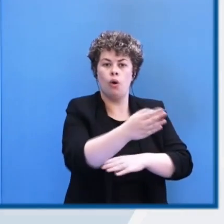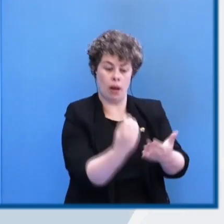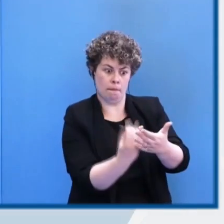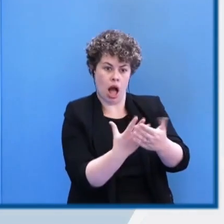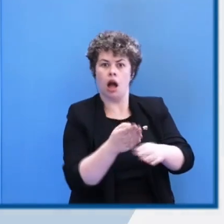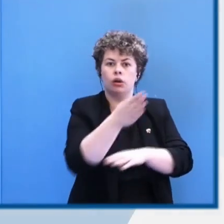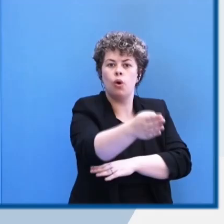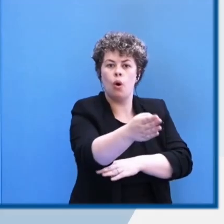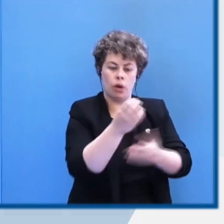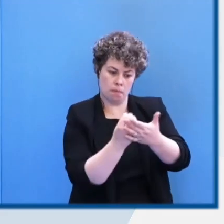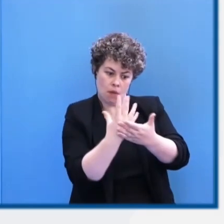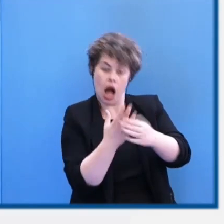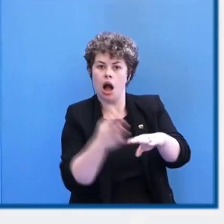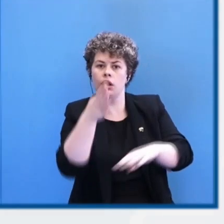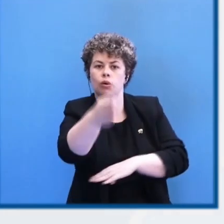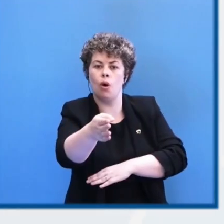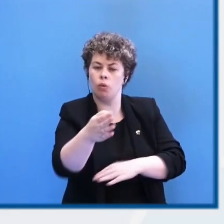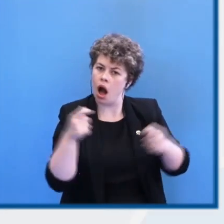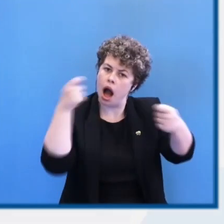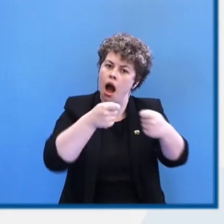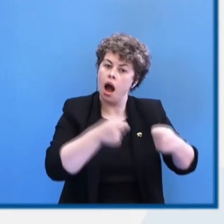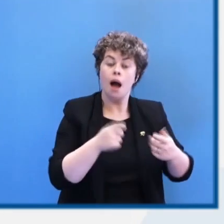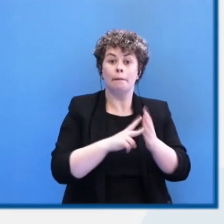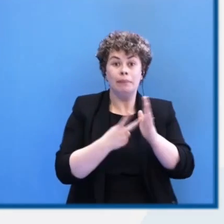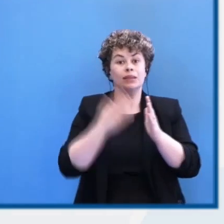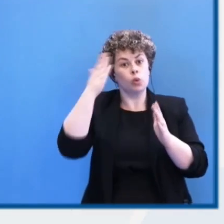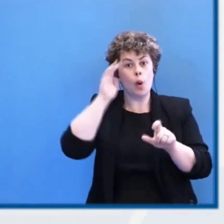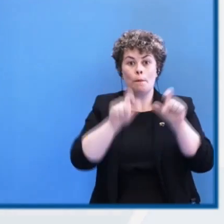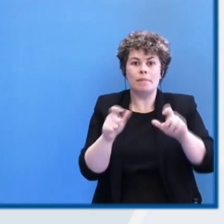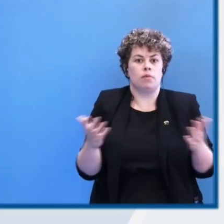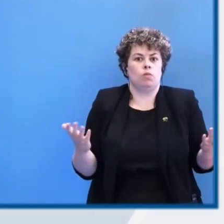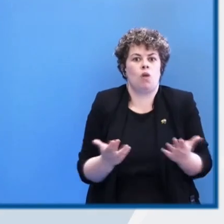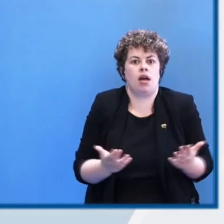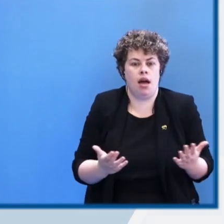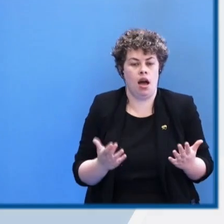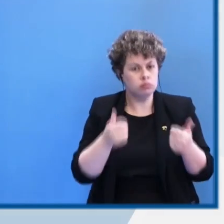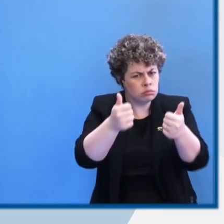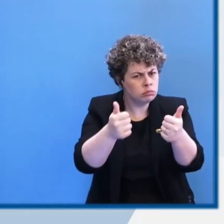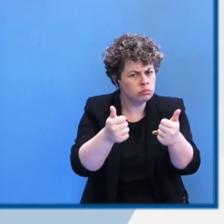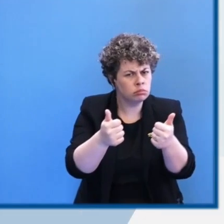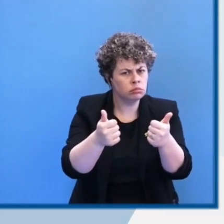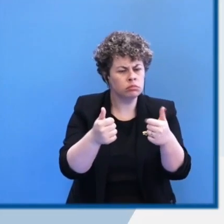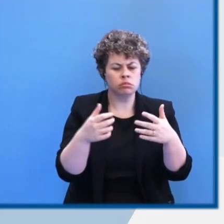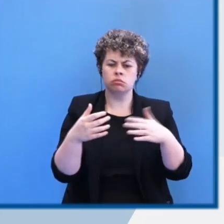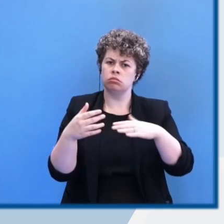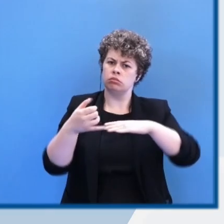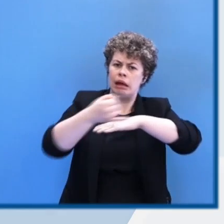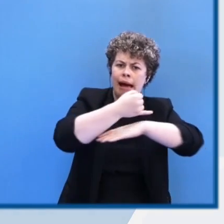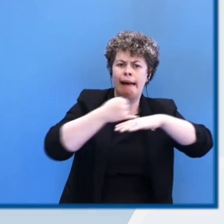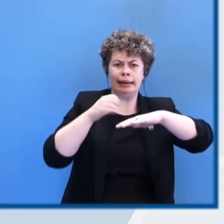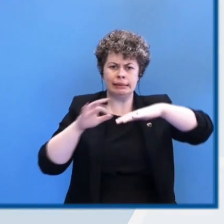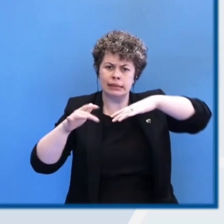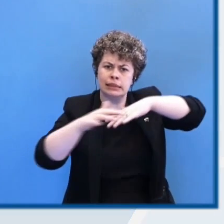movements, understanding inequalities, understanding the level of development for different communities, and is definitely something I